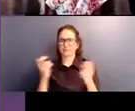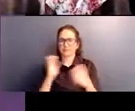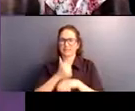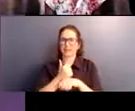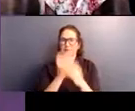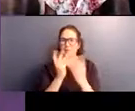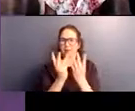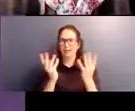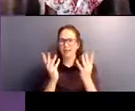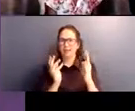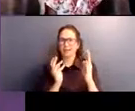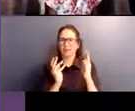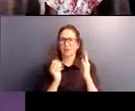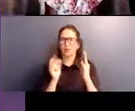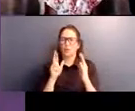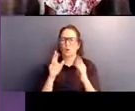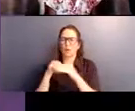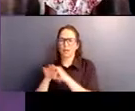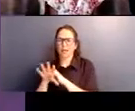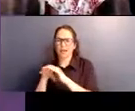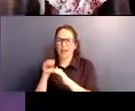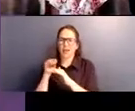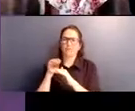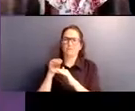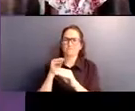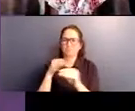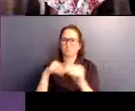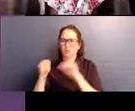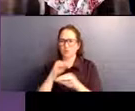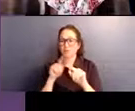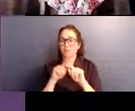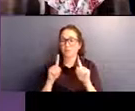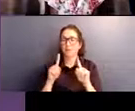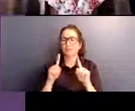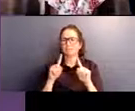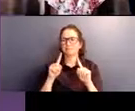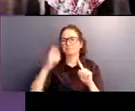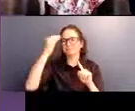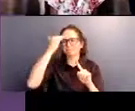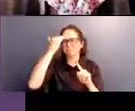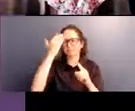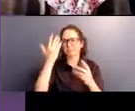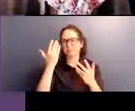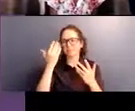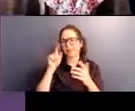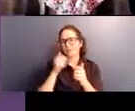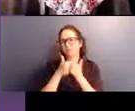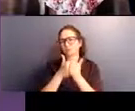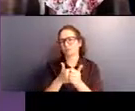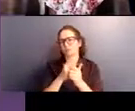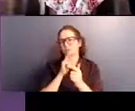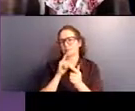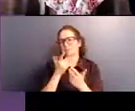or in and out movement, but thing where they have to adhere to